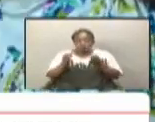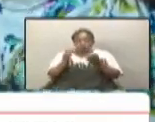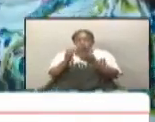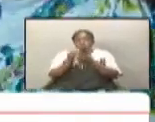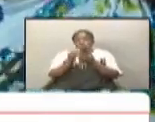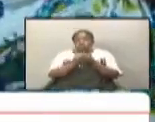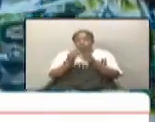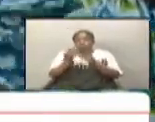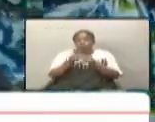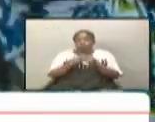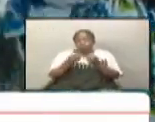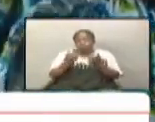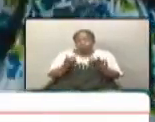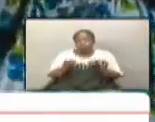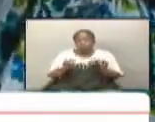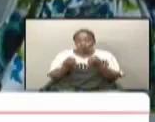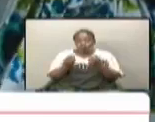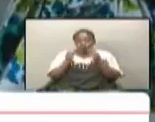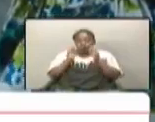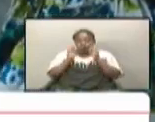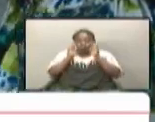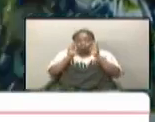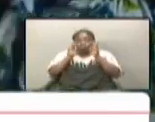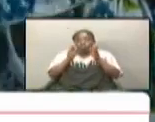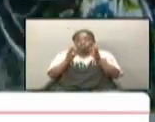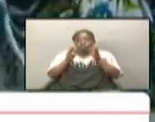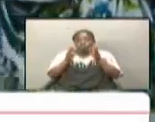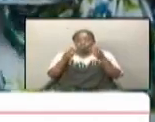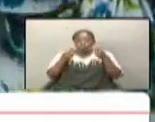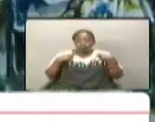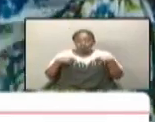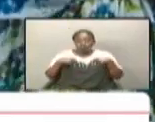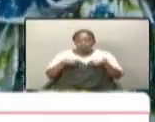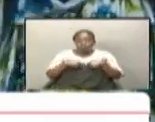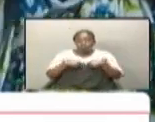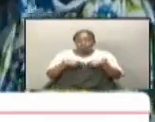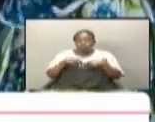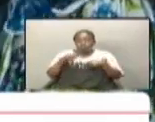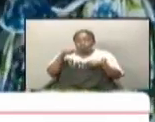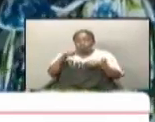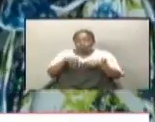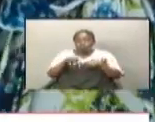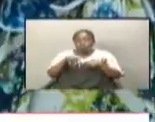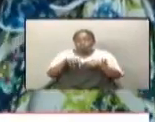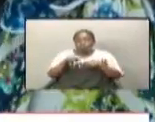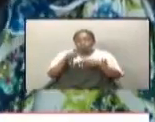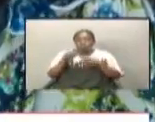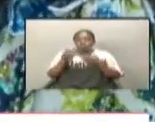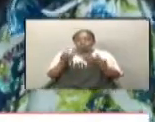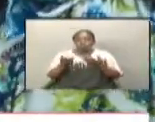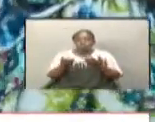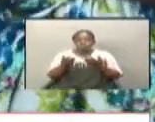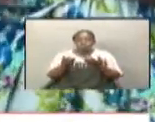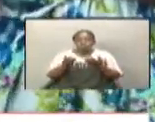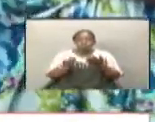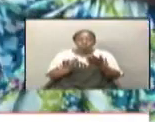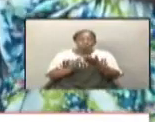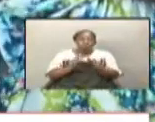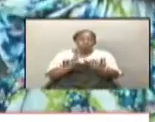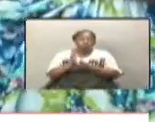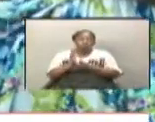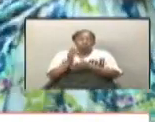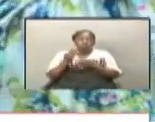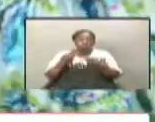because we are now freeing land from disputes due to multiple rights.